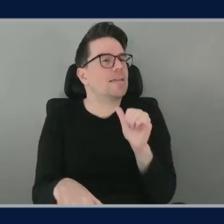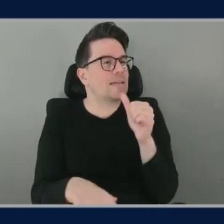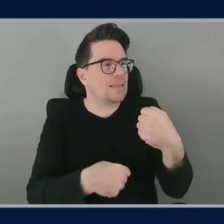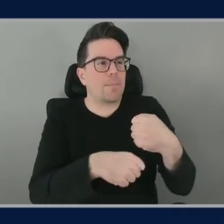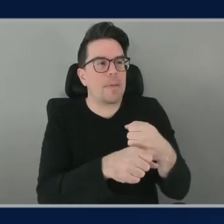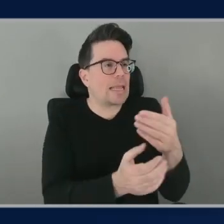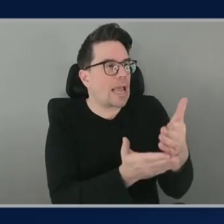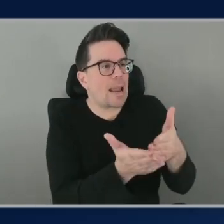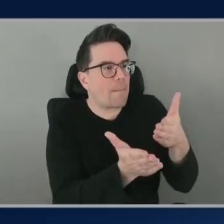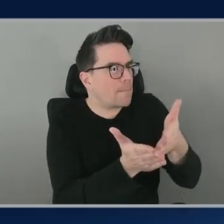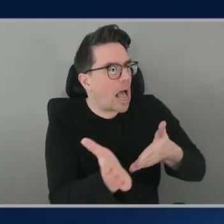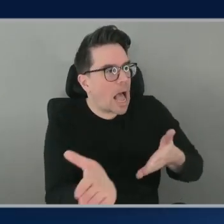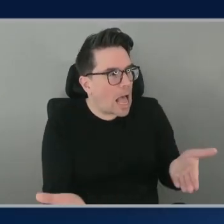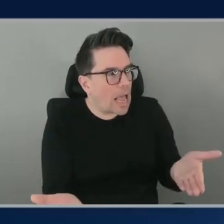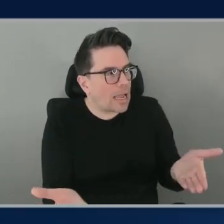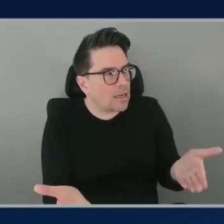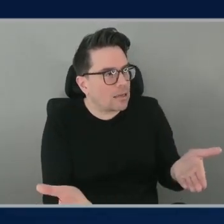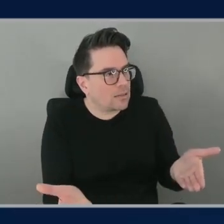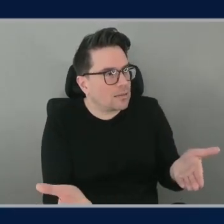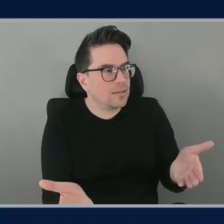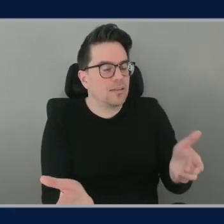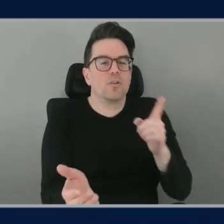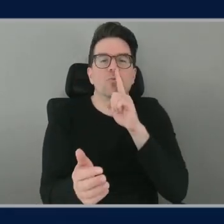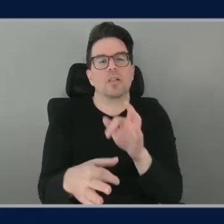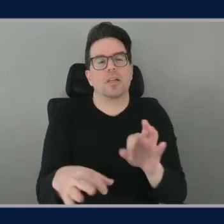So I've got a really important question though for the two of you.